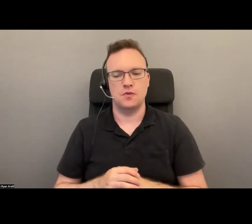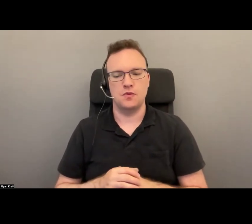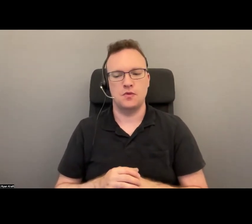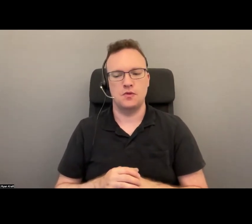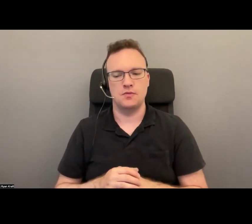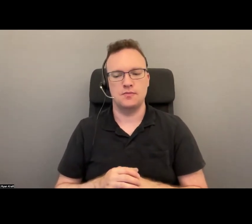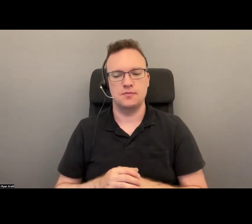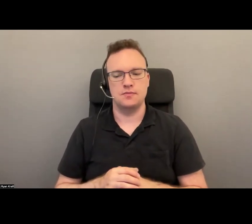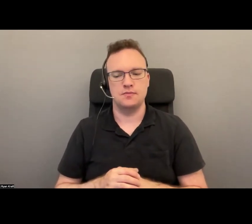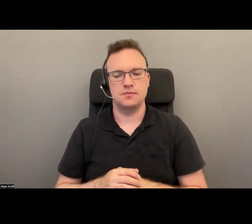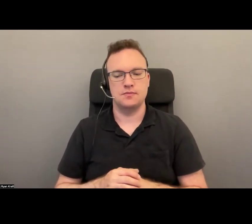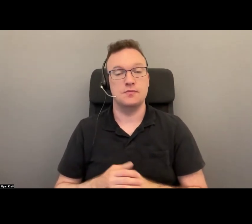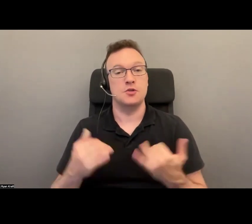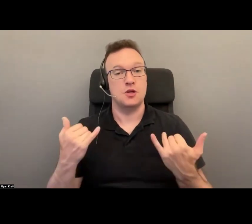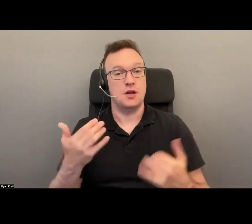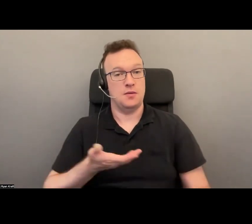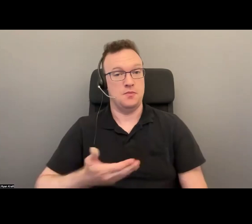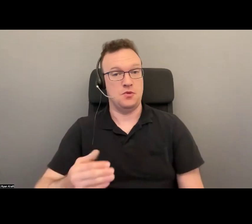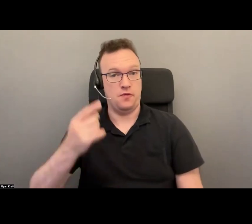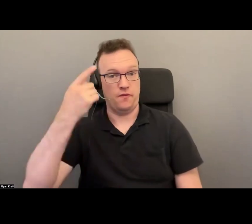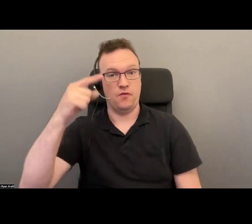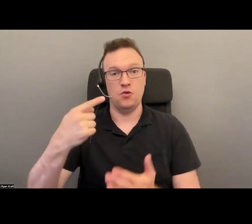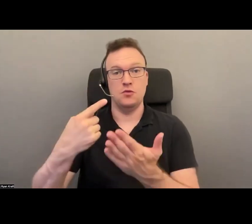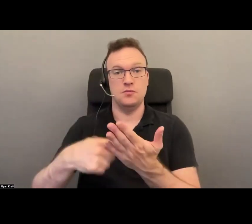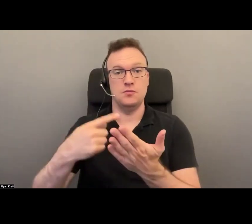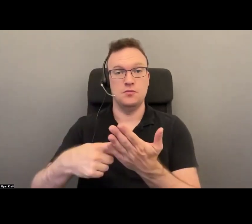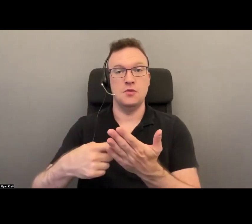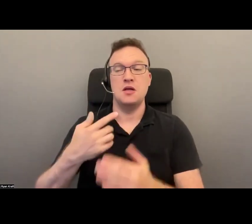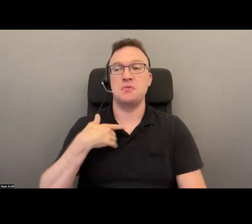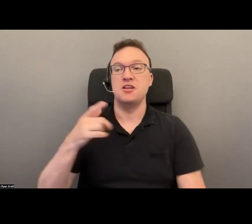Today, I was invited to come and talk about the stigma of